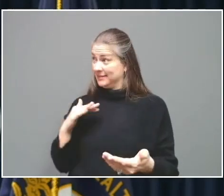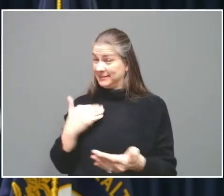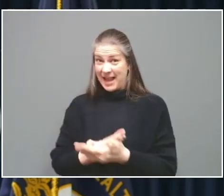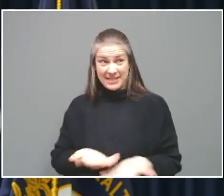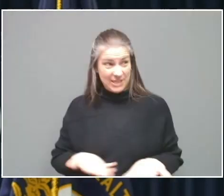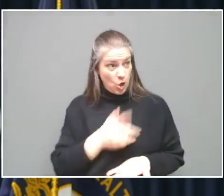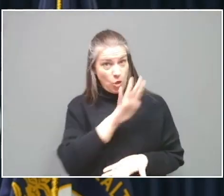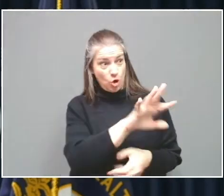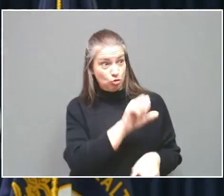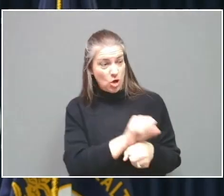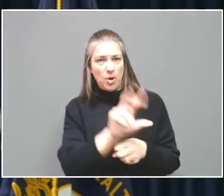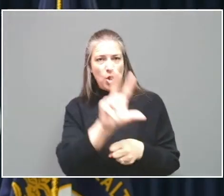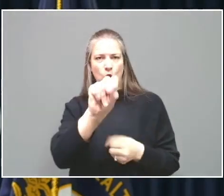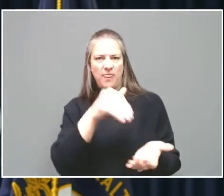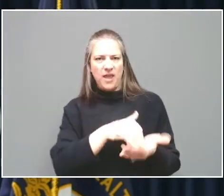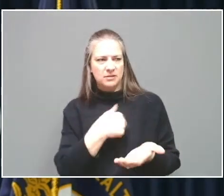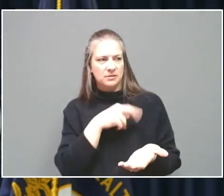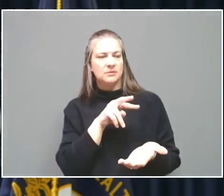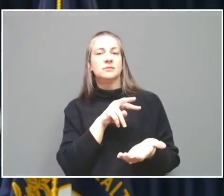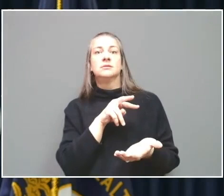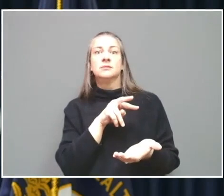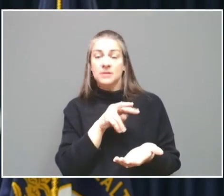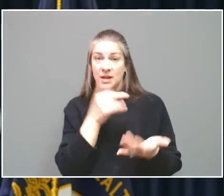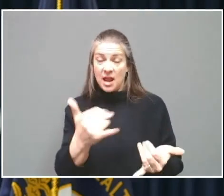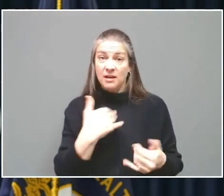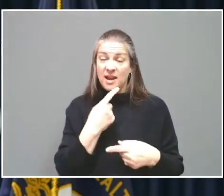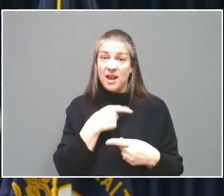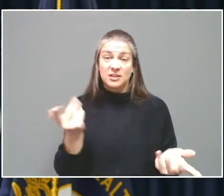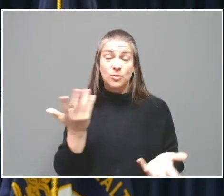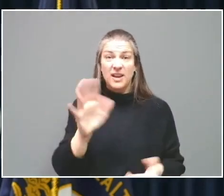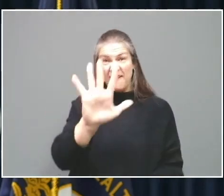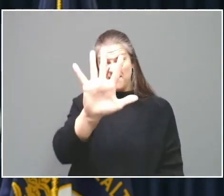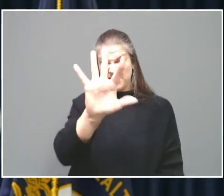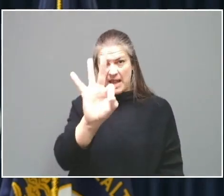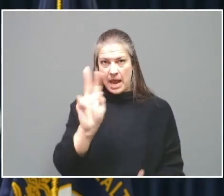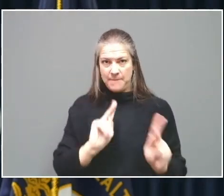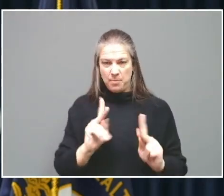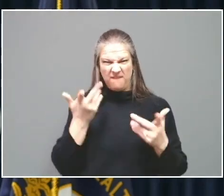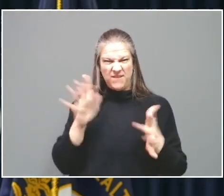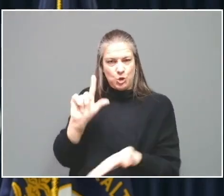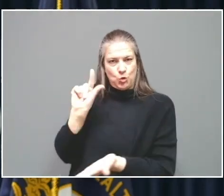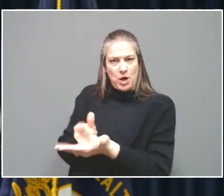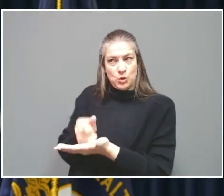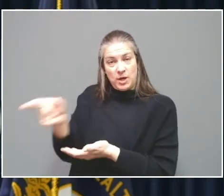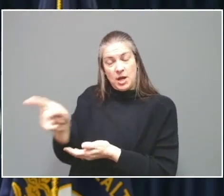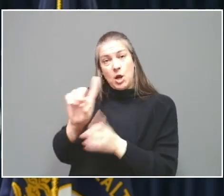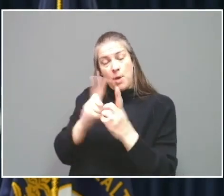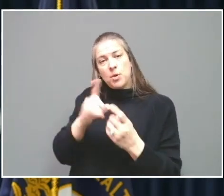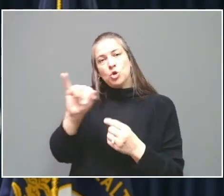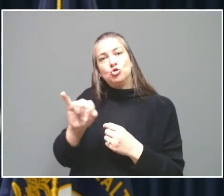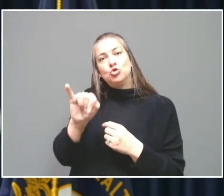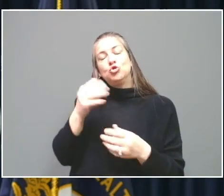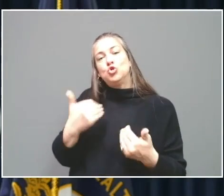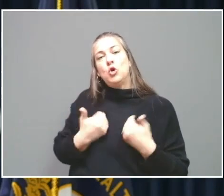$30,000. So today, I'm excited to announce that 59 individuals have graduated from the Department of Juvenile Justice's Training Academy